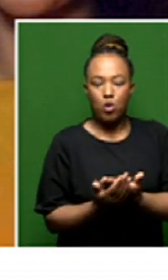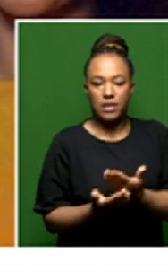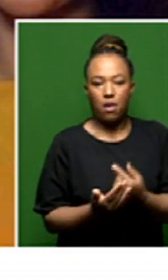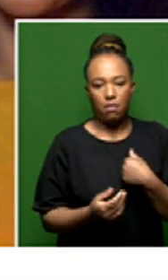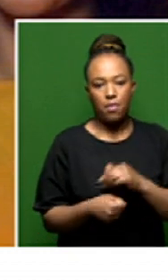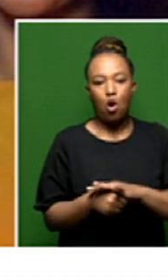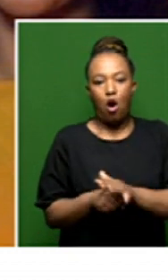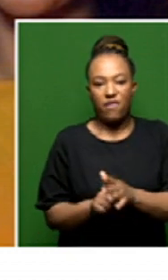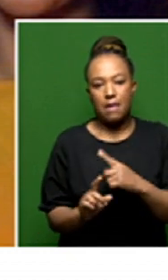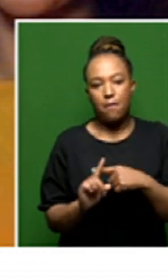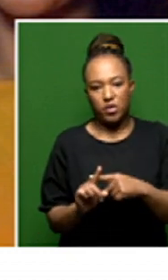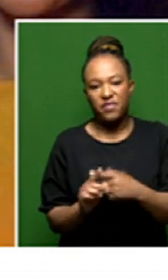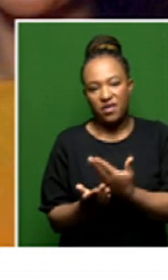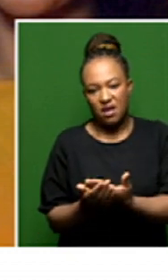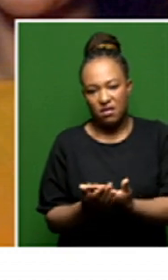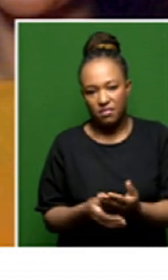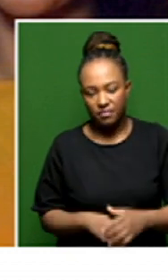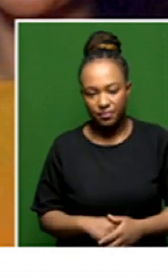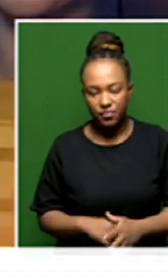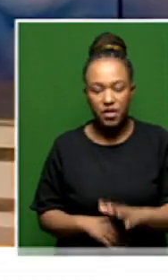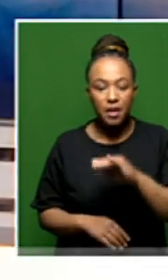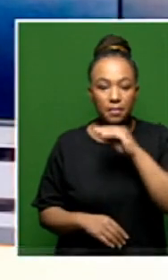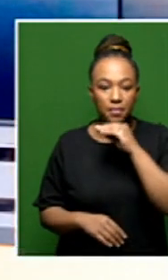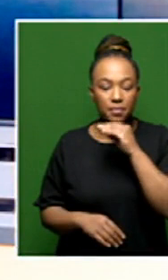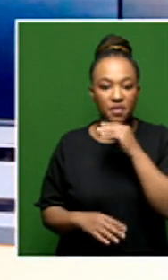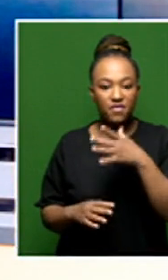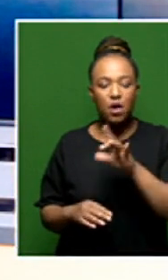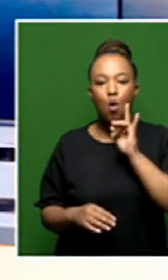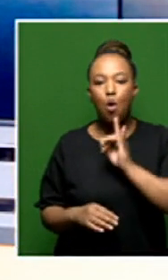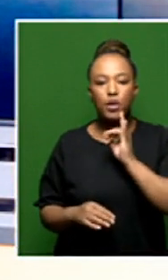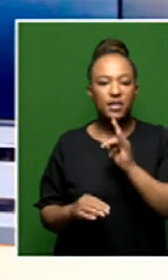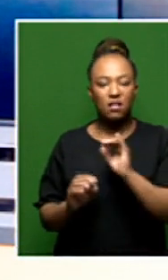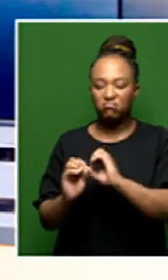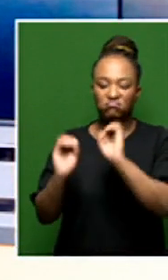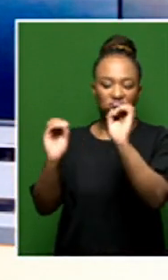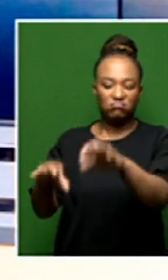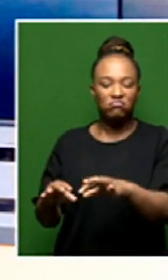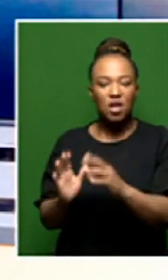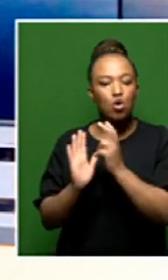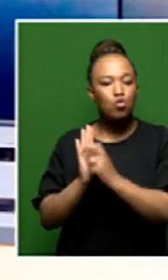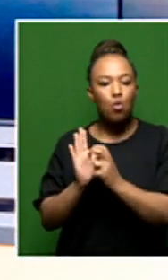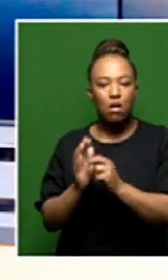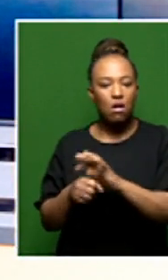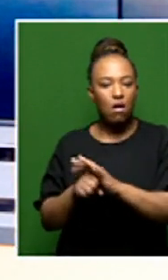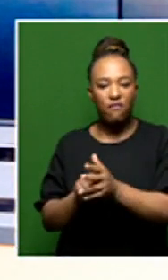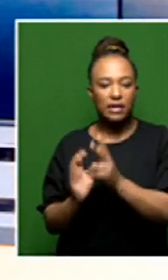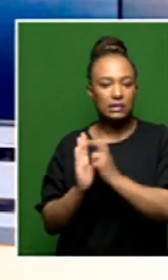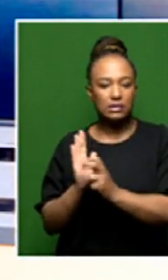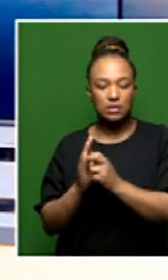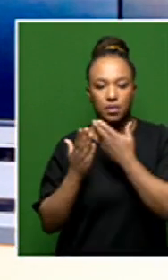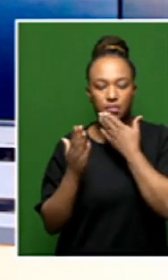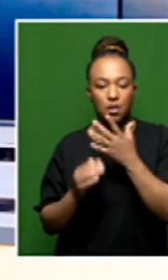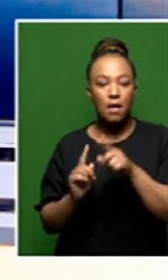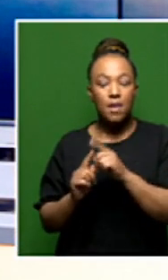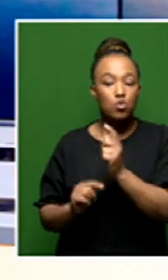So in other words, just basically you've been put into a hotel. There are no COVID protocols in place, but you are now paying